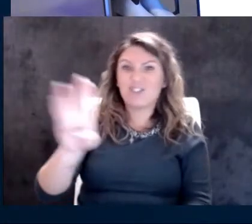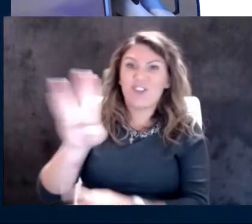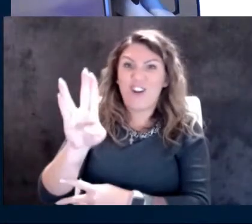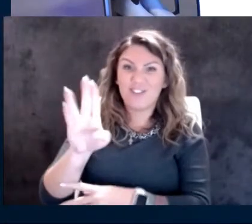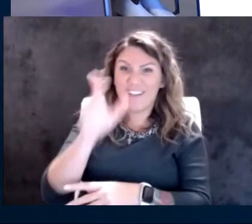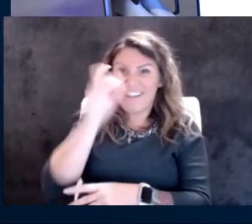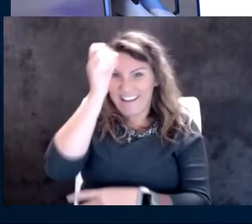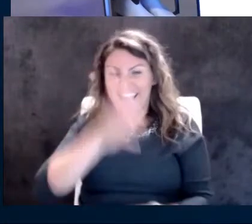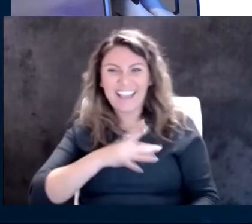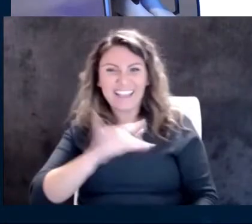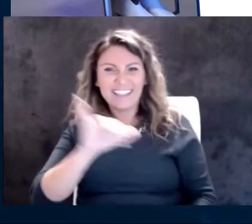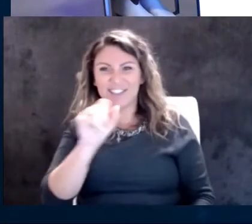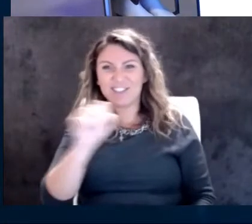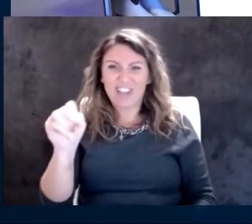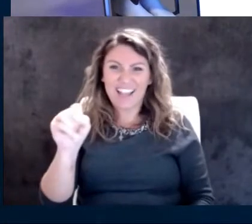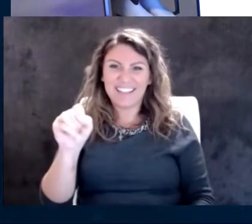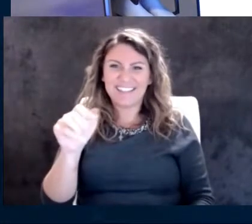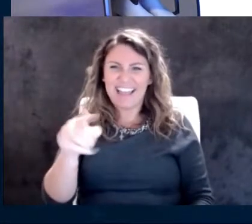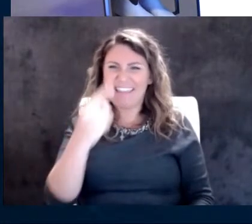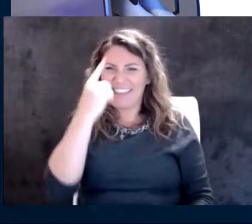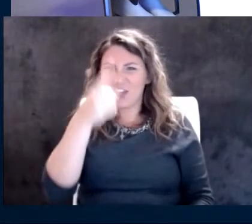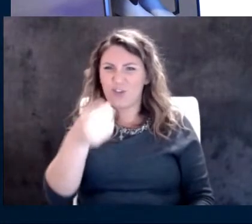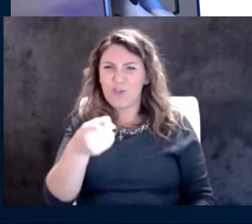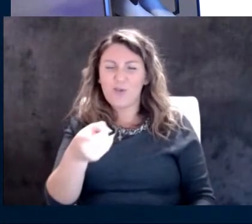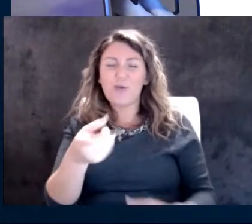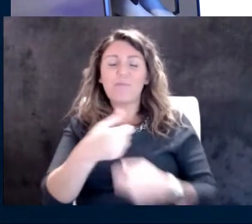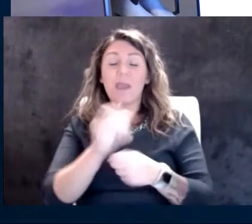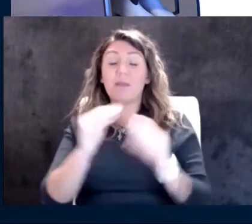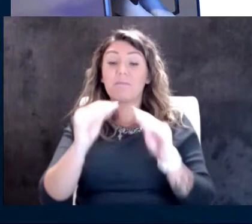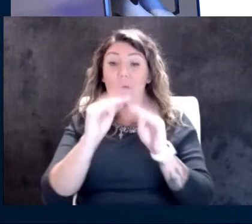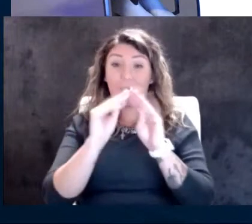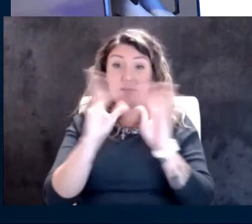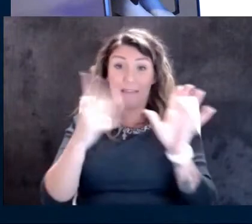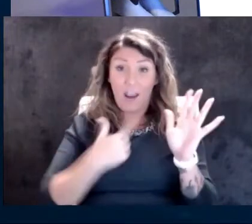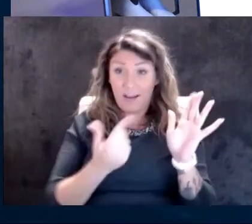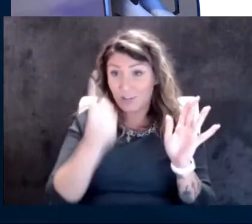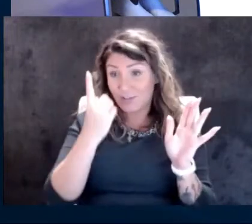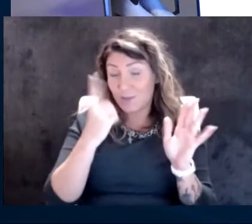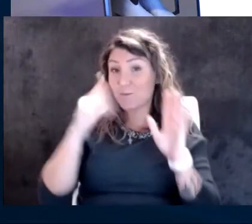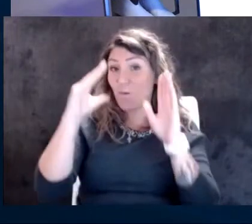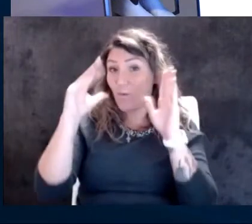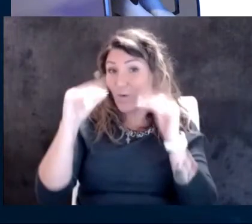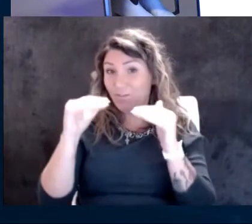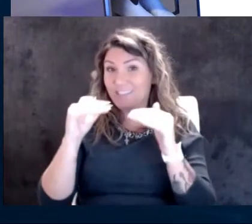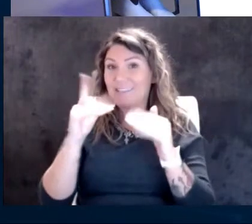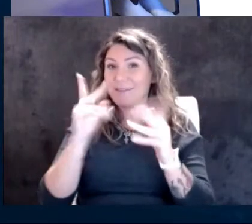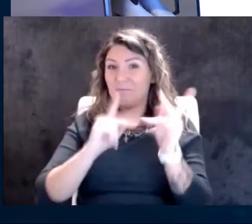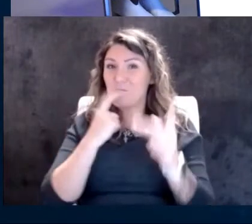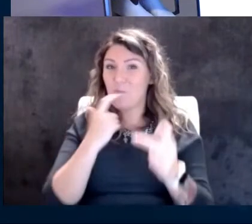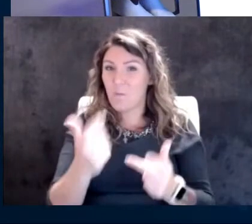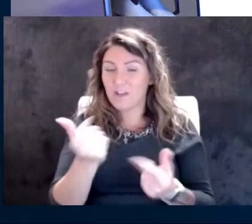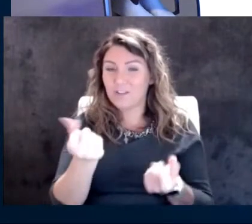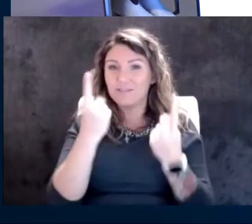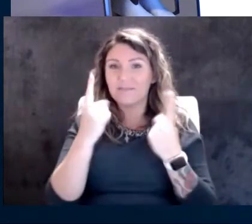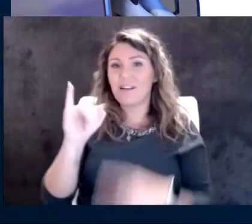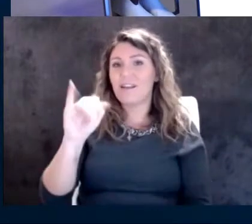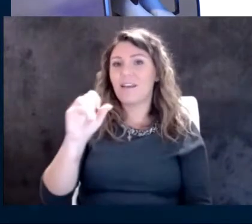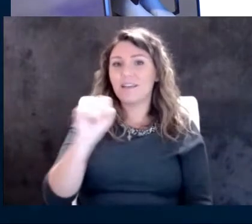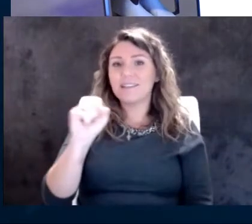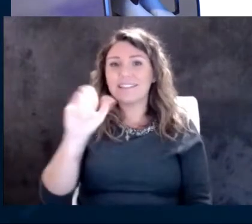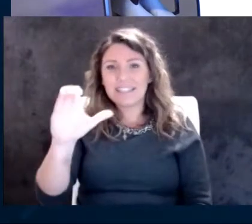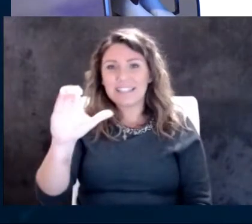right. I actually think you made that much clearer. So I understood it. So hopefully our viewers understand it. Okay. So Isaac said he watched